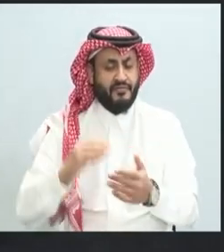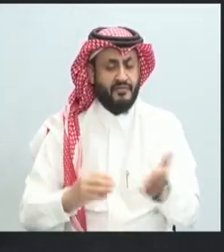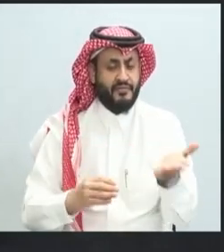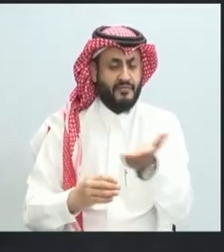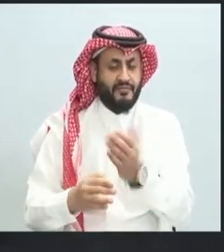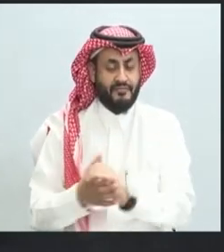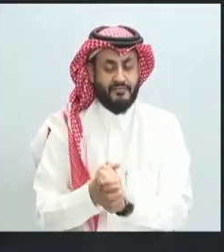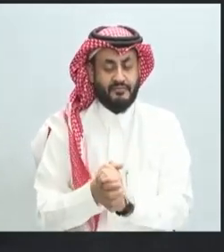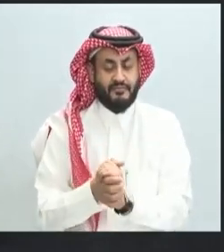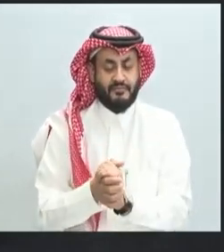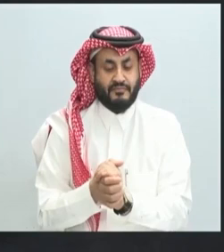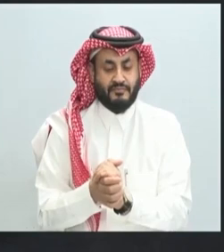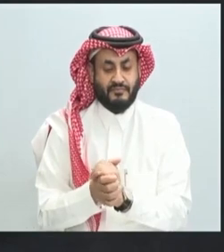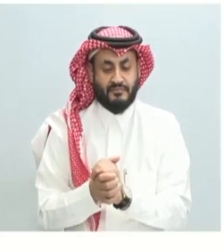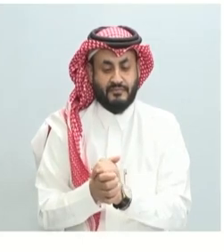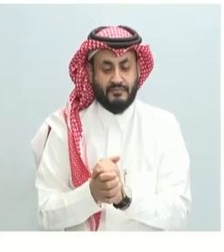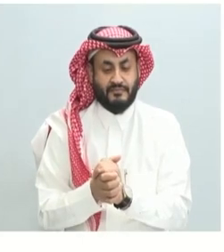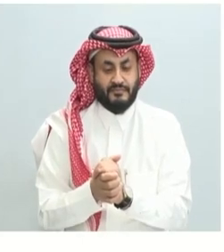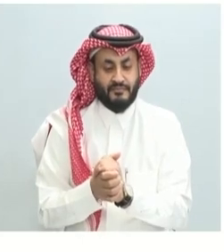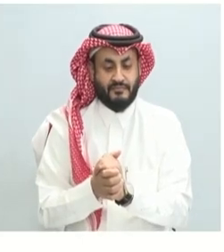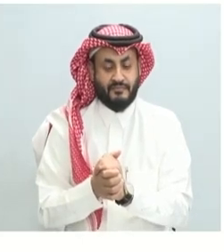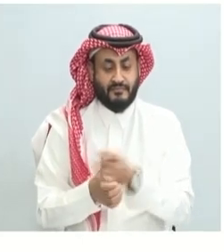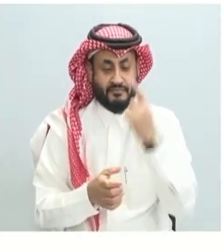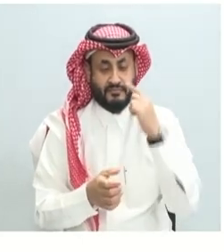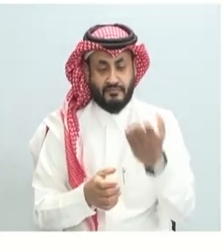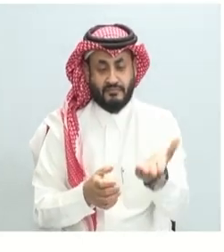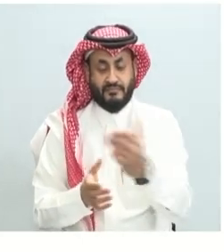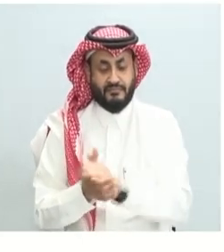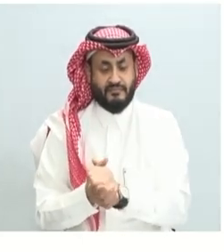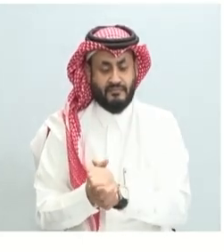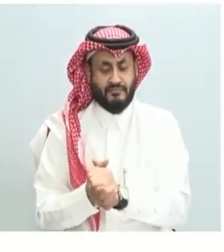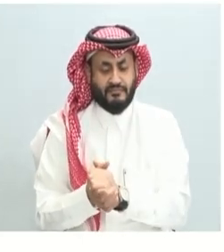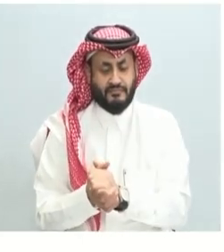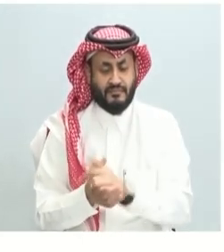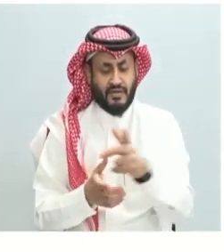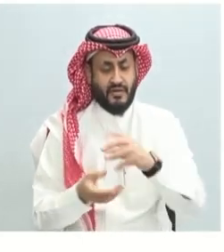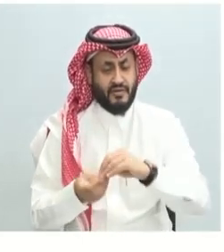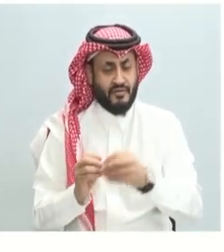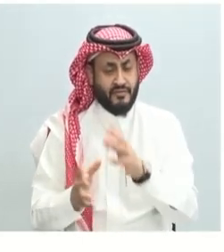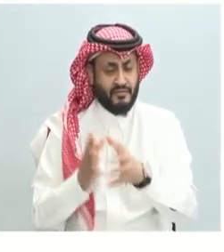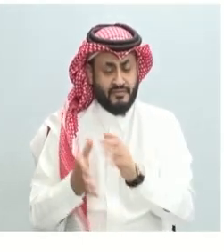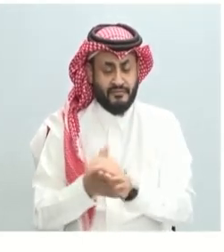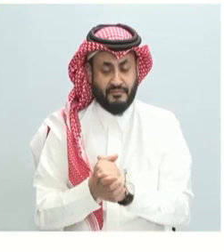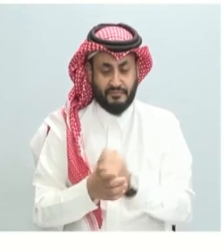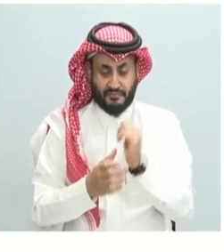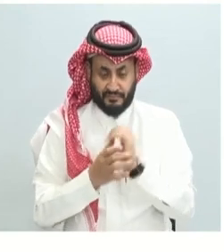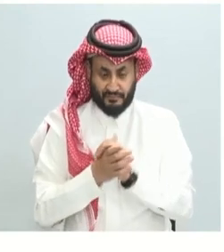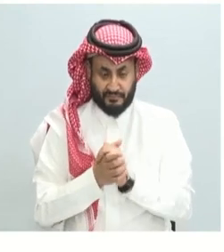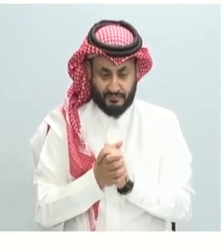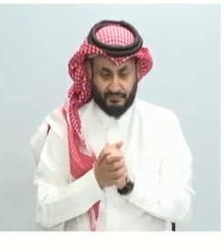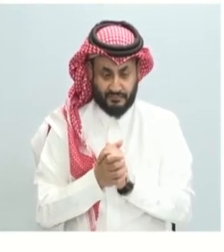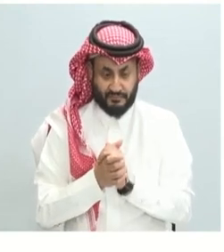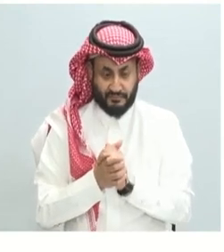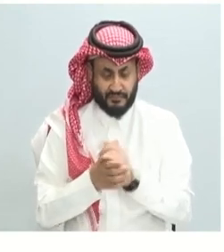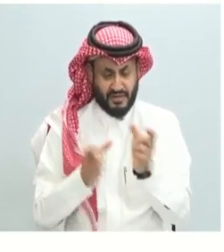answered this exercise. So as you can see here, you can see that description is not in